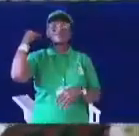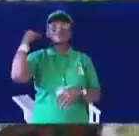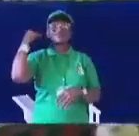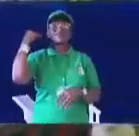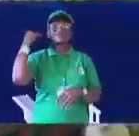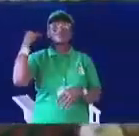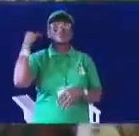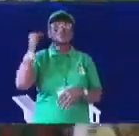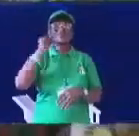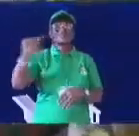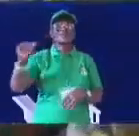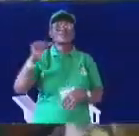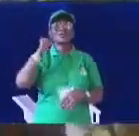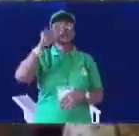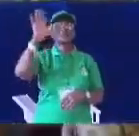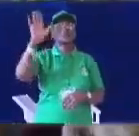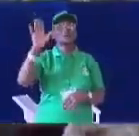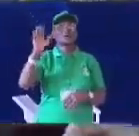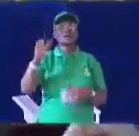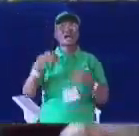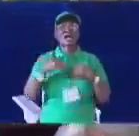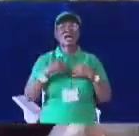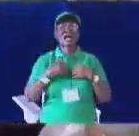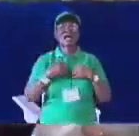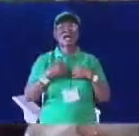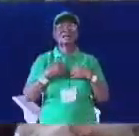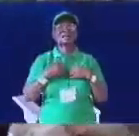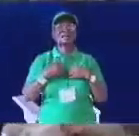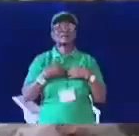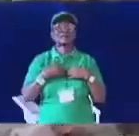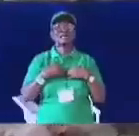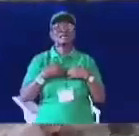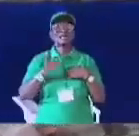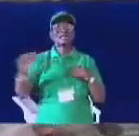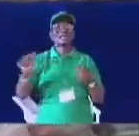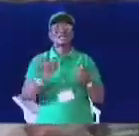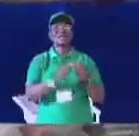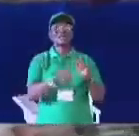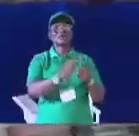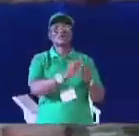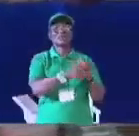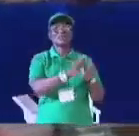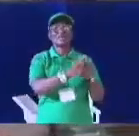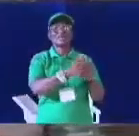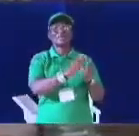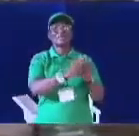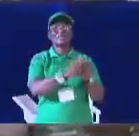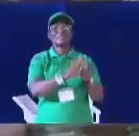a woman had a problem